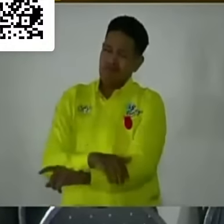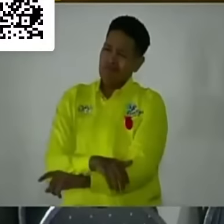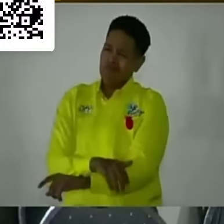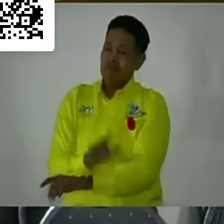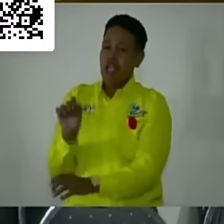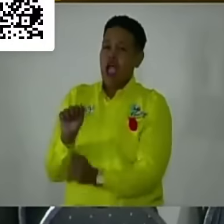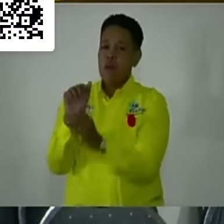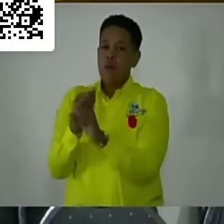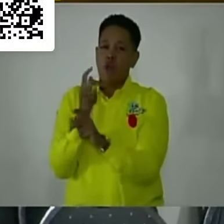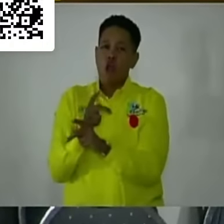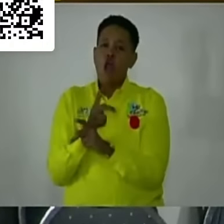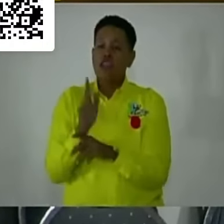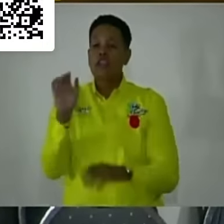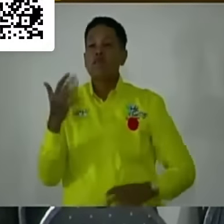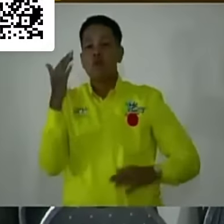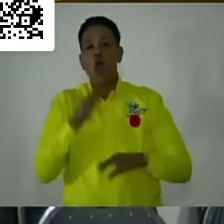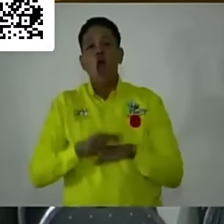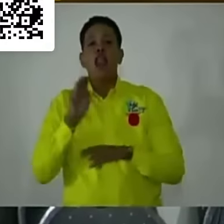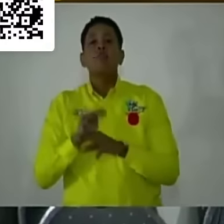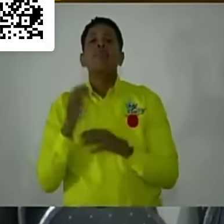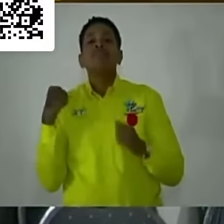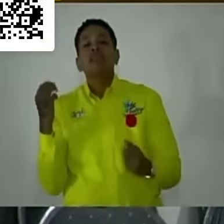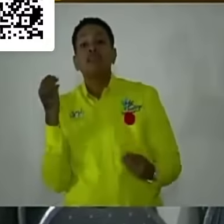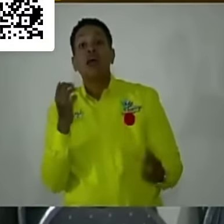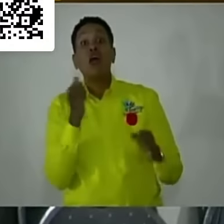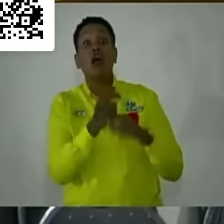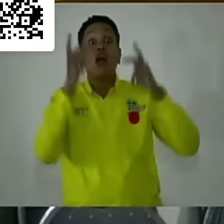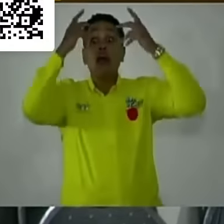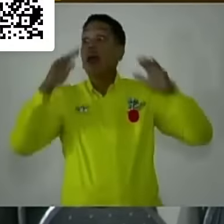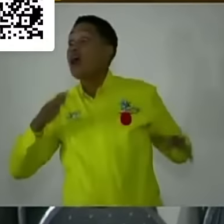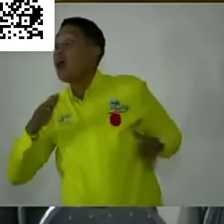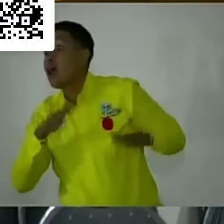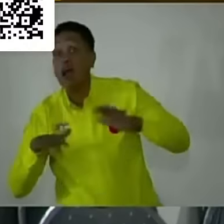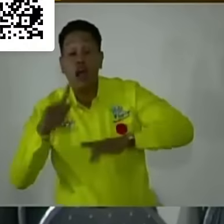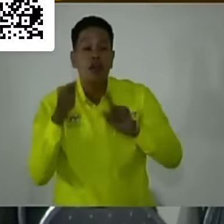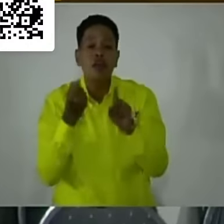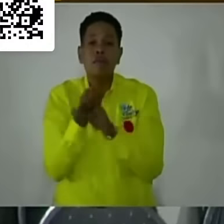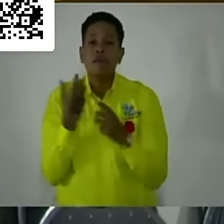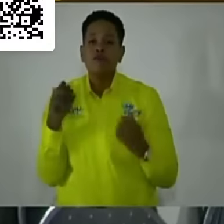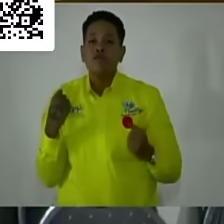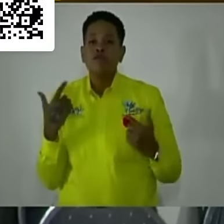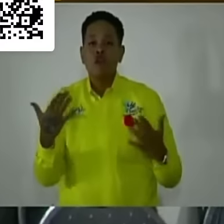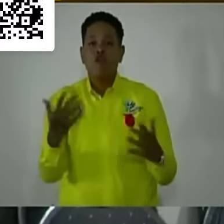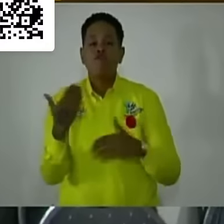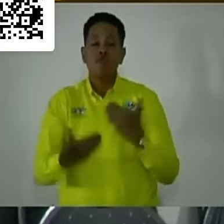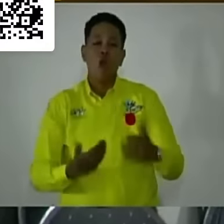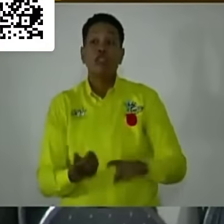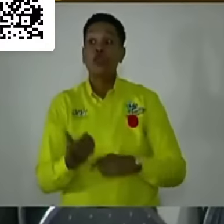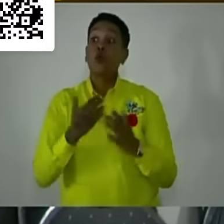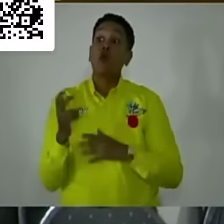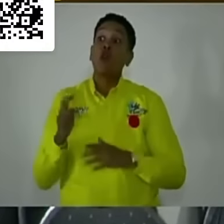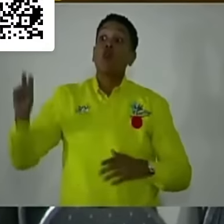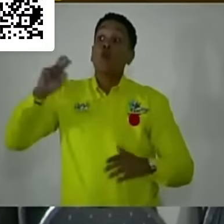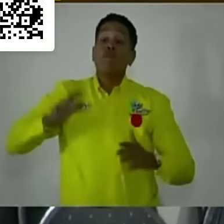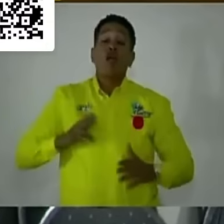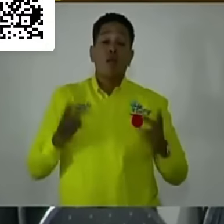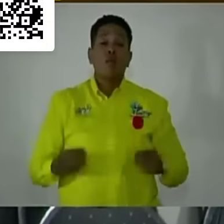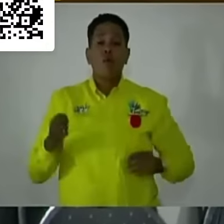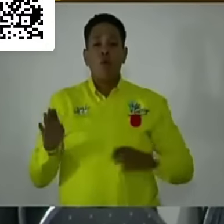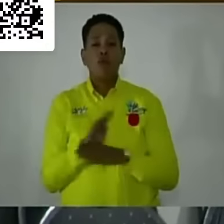with caution, because that just fuels panic, and that can impact the recovery process, whether it's tourism or just